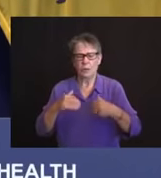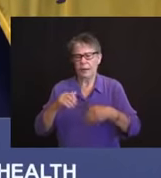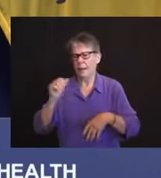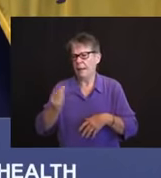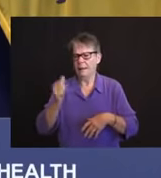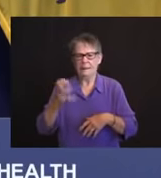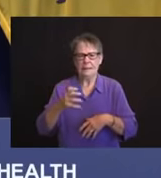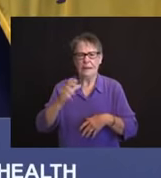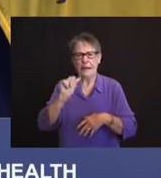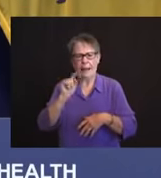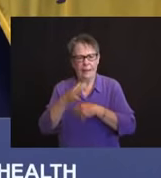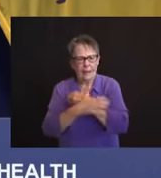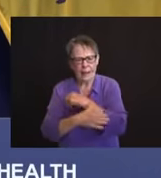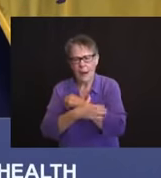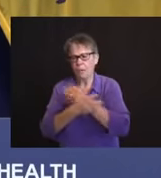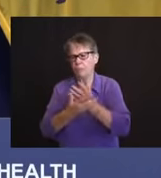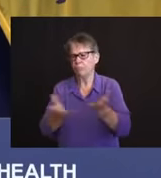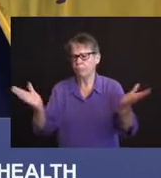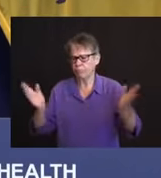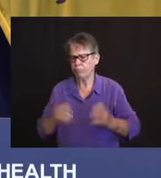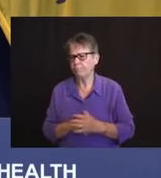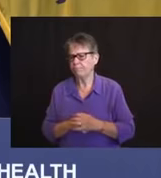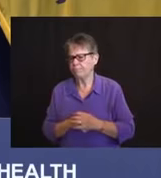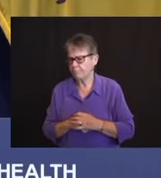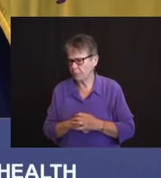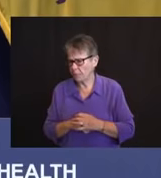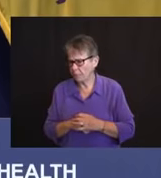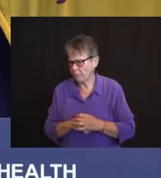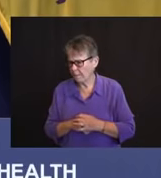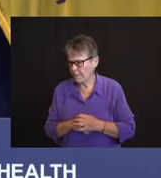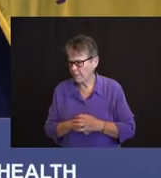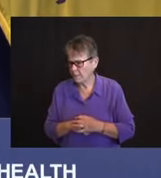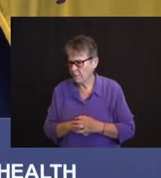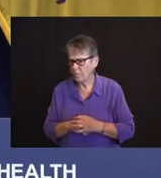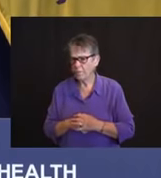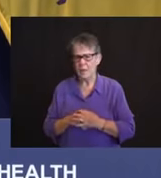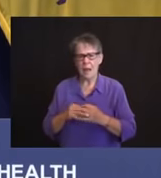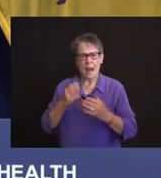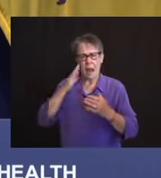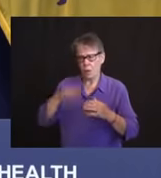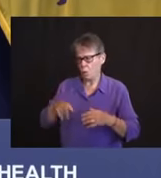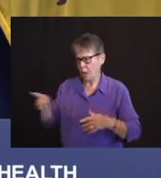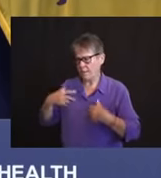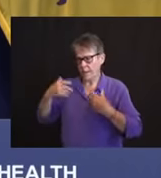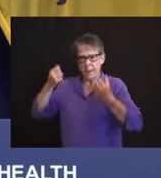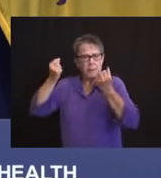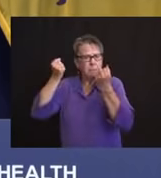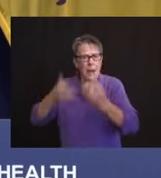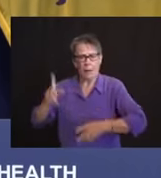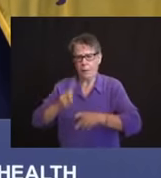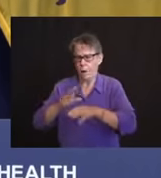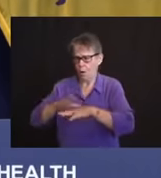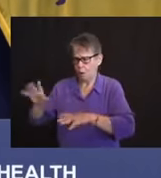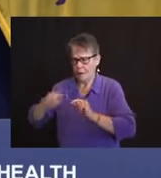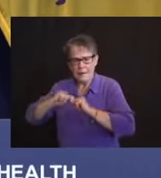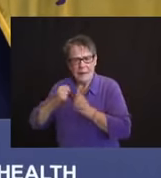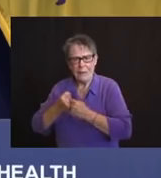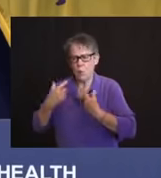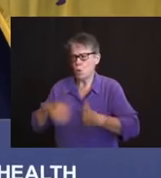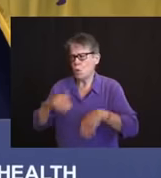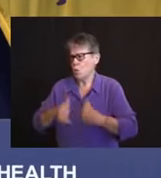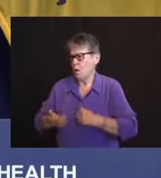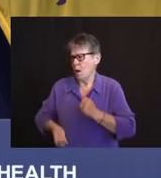to Terry and other of your extraordinary team, have made a huge difference in Atlantic City. I'll bet you that unemployment rate